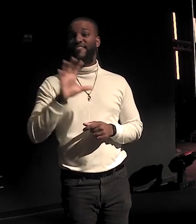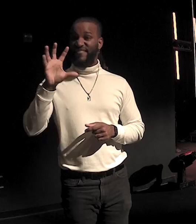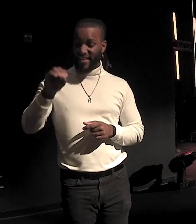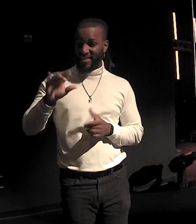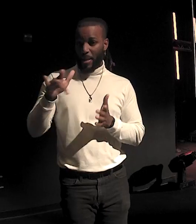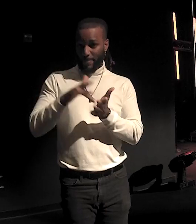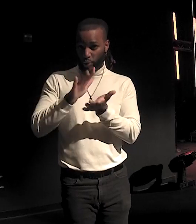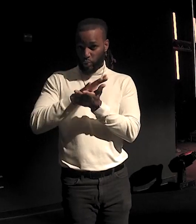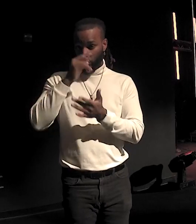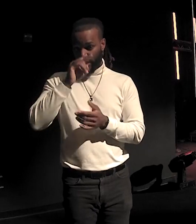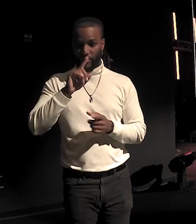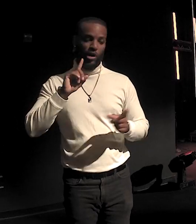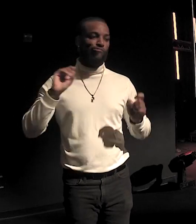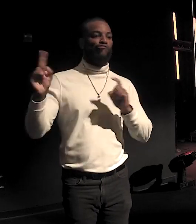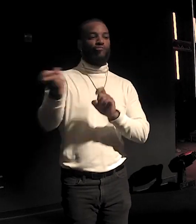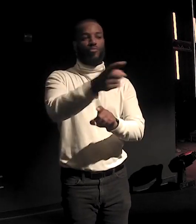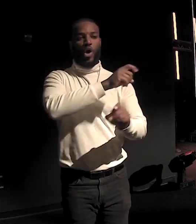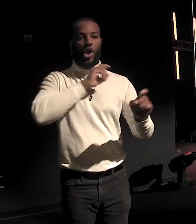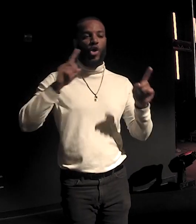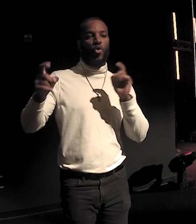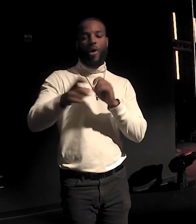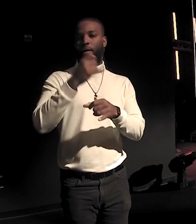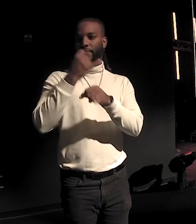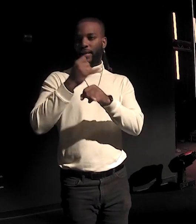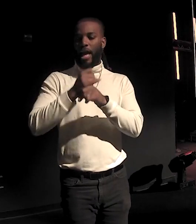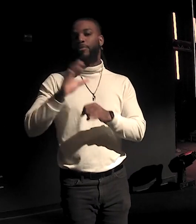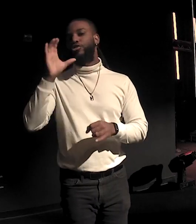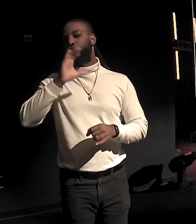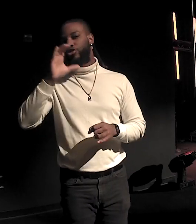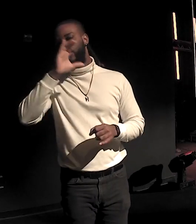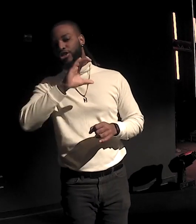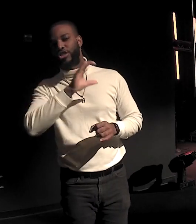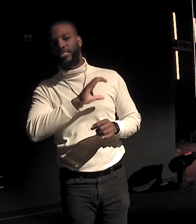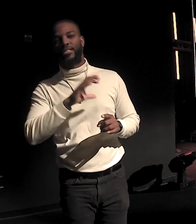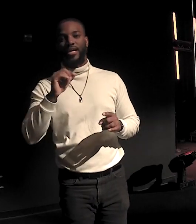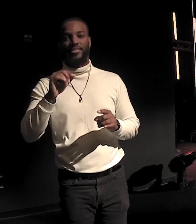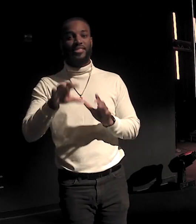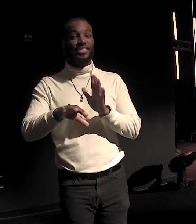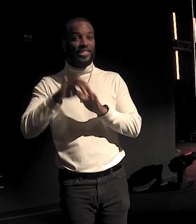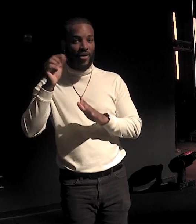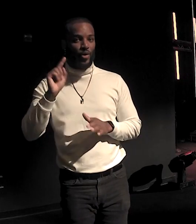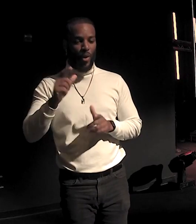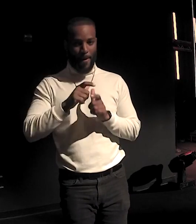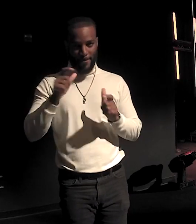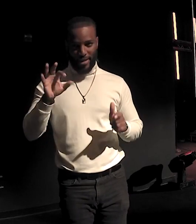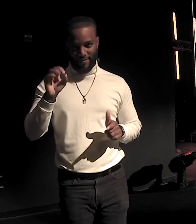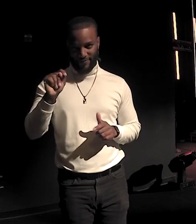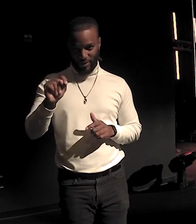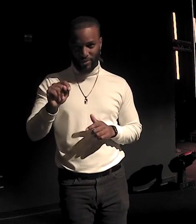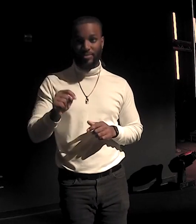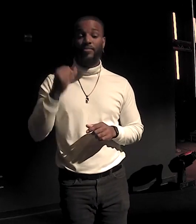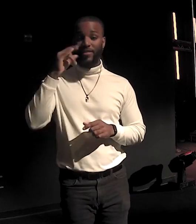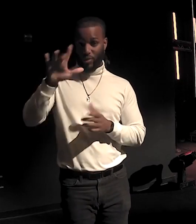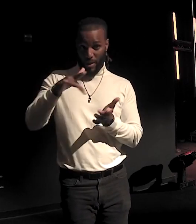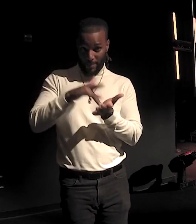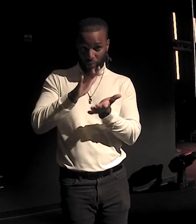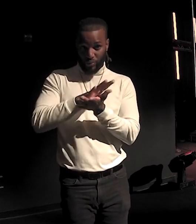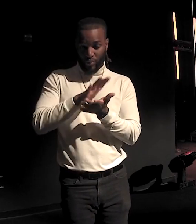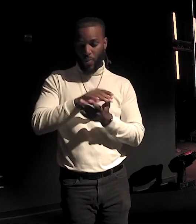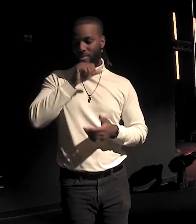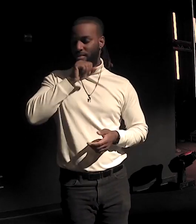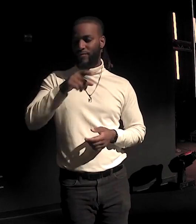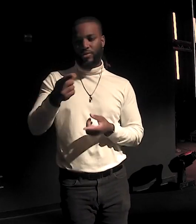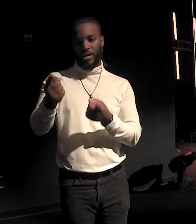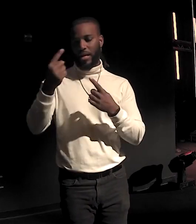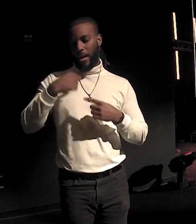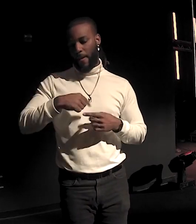schoolers come out and run around the campus searching and discovering where Bigfoot was. And so if you're in middle school, we would love for you to